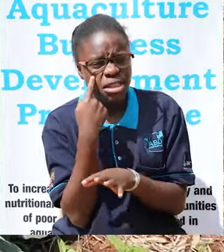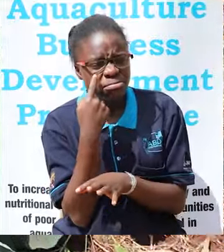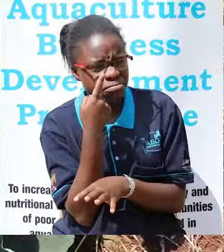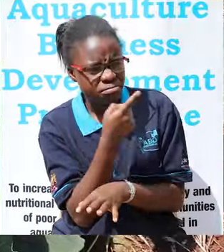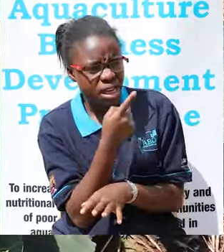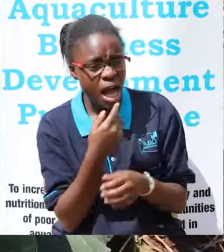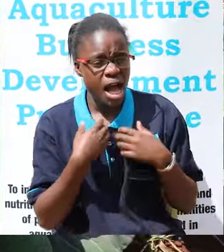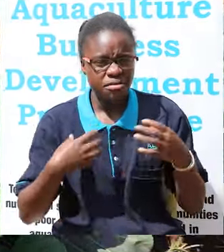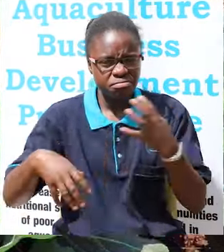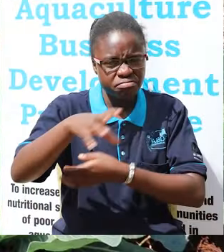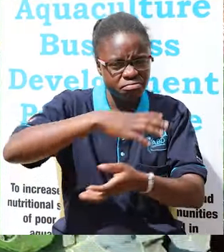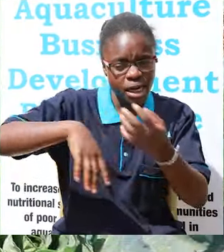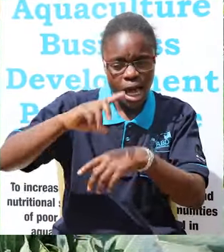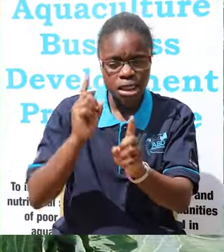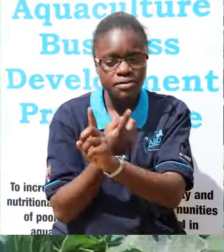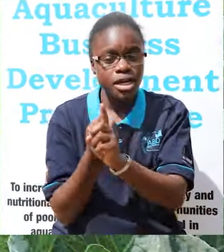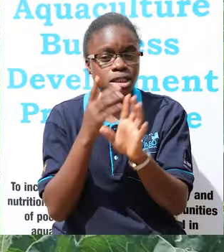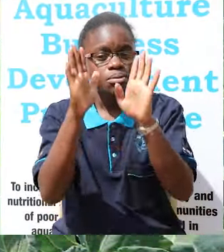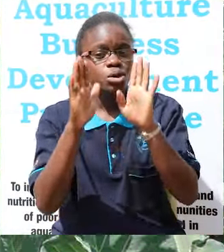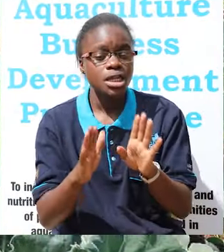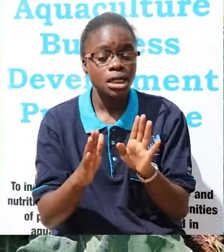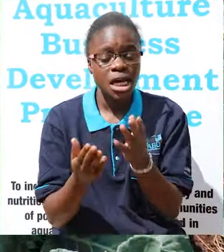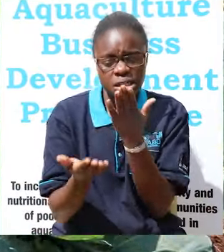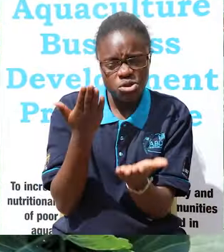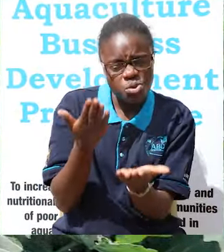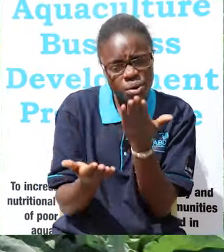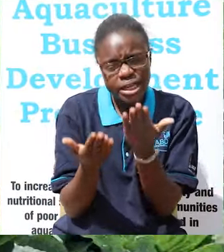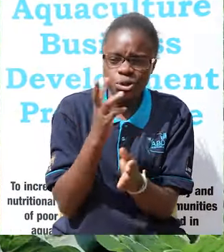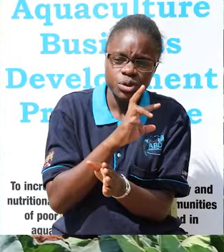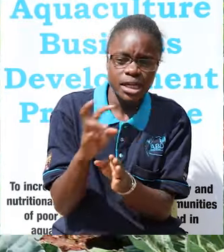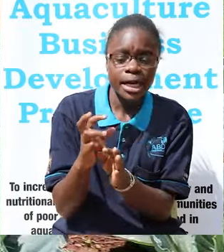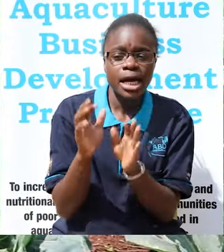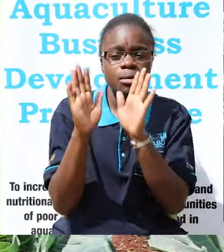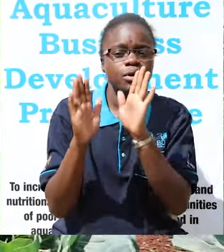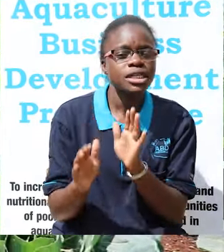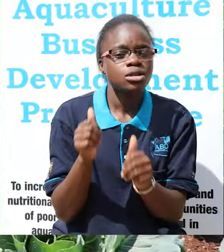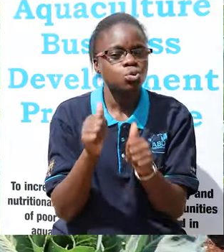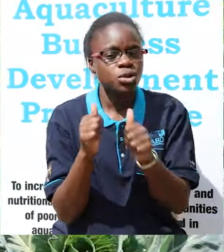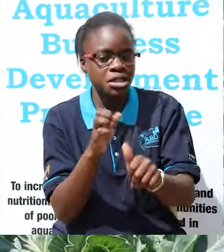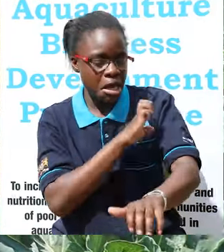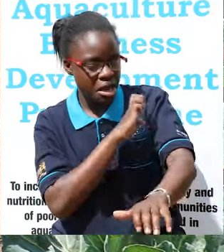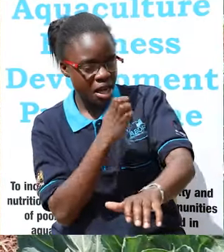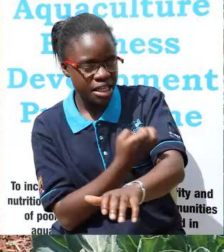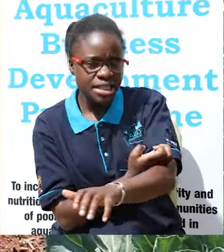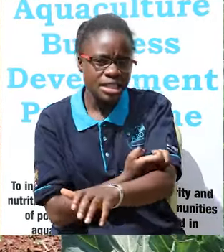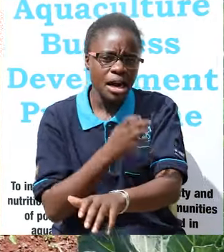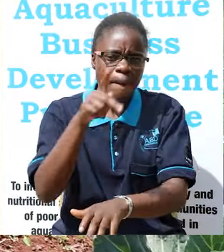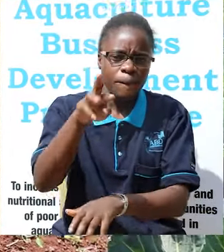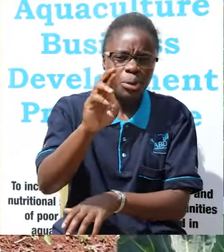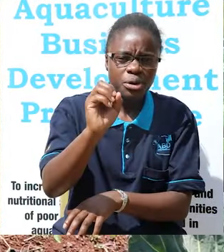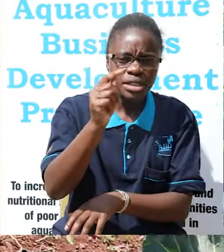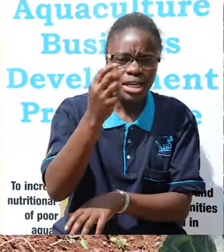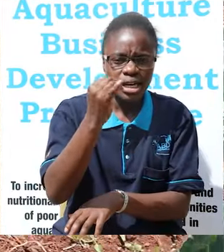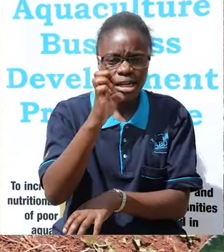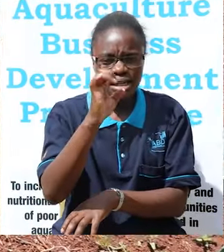one of them, they vary in the amount of nutrients and minerals that they have. But since all of them are dark leaf, green